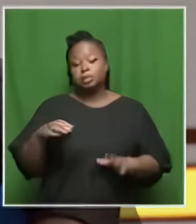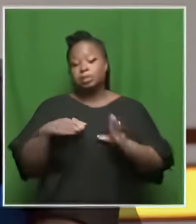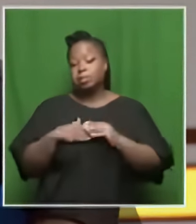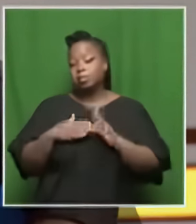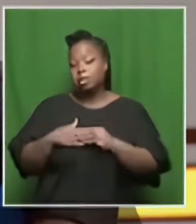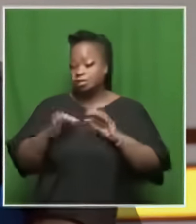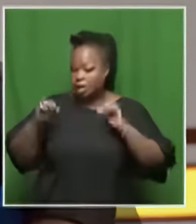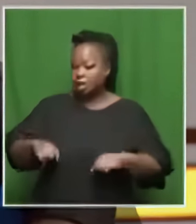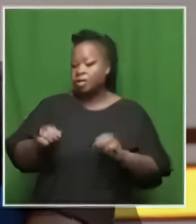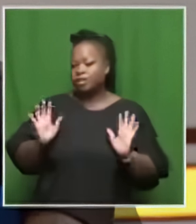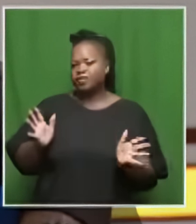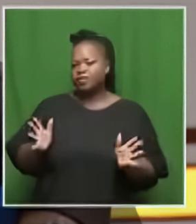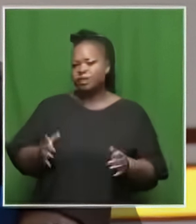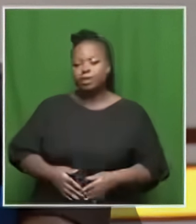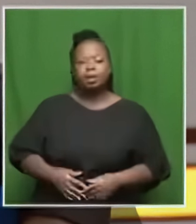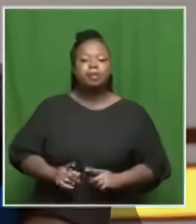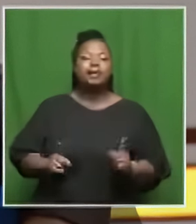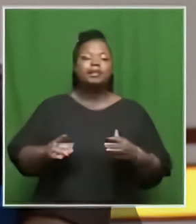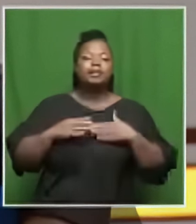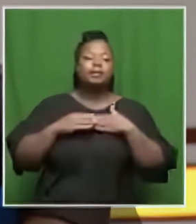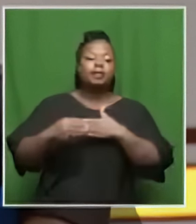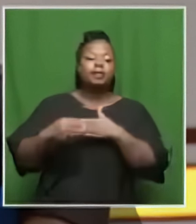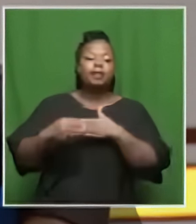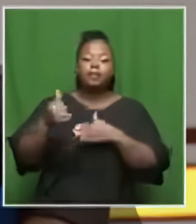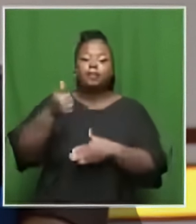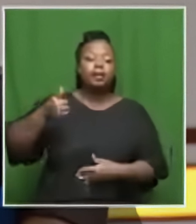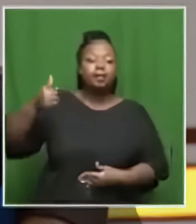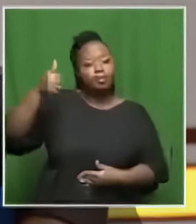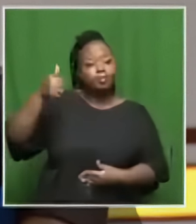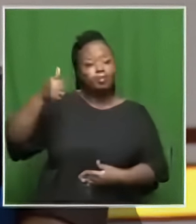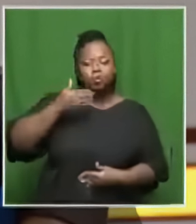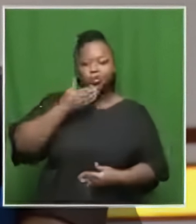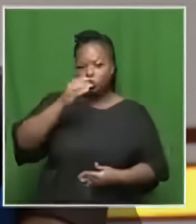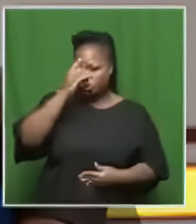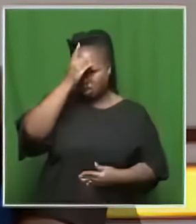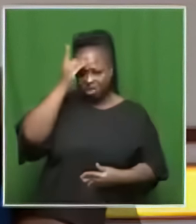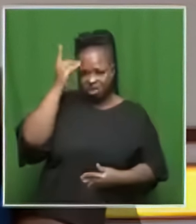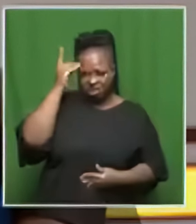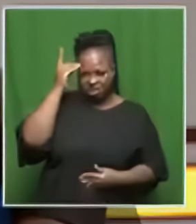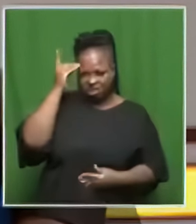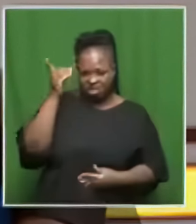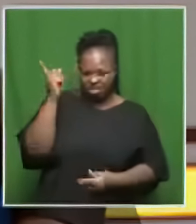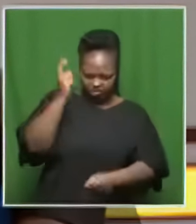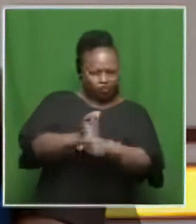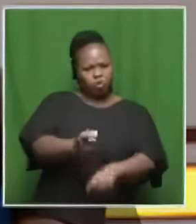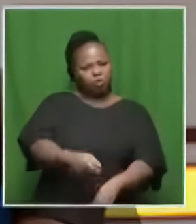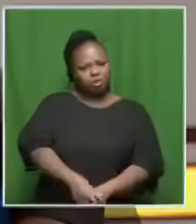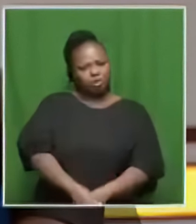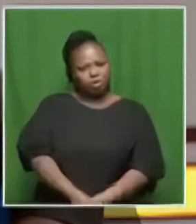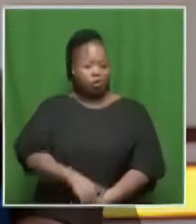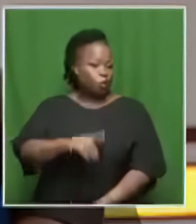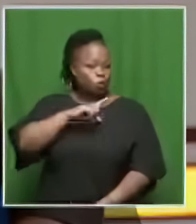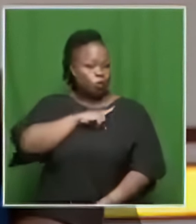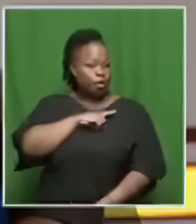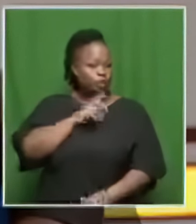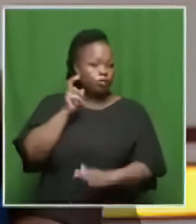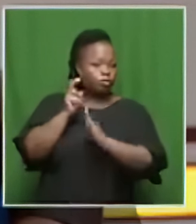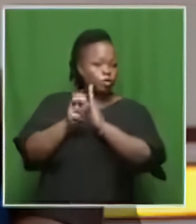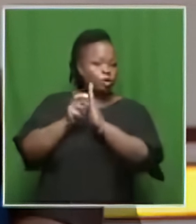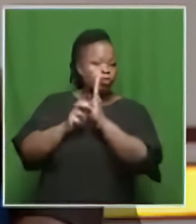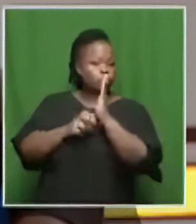in the committee have agreed. But the leadership of the ANC in the form of Togo Didiza is refusing, because according to